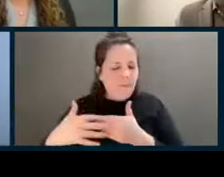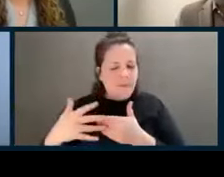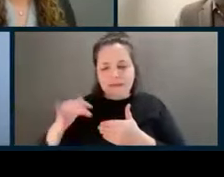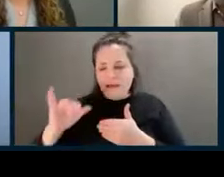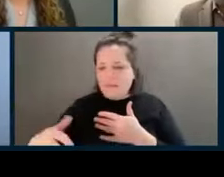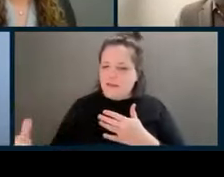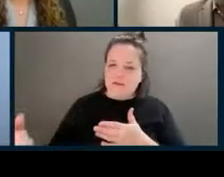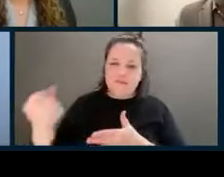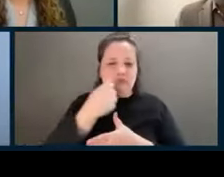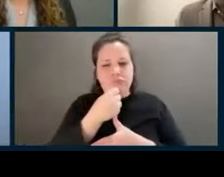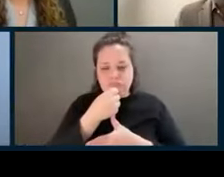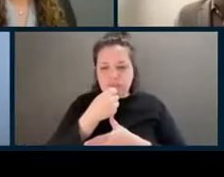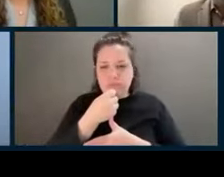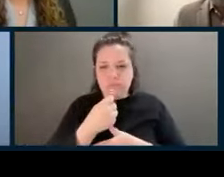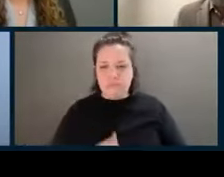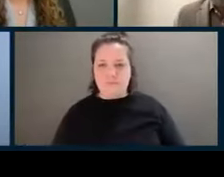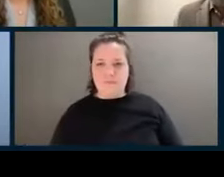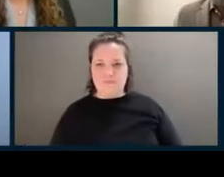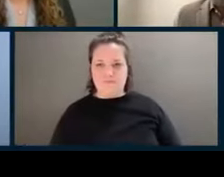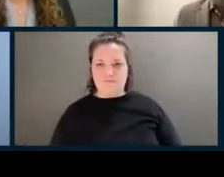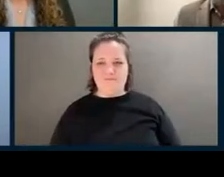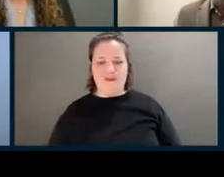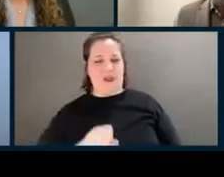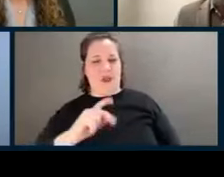Excellent. All right. I'm going to put a big flag for